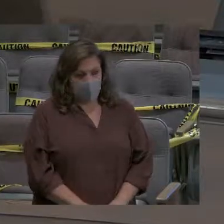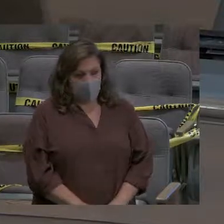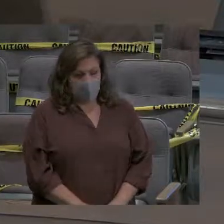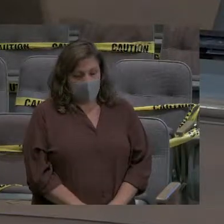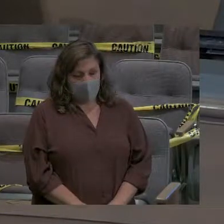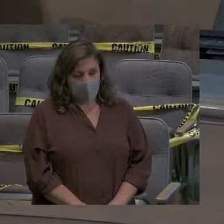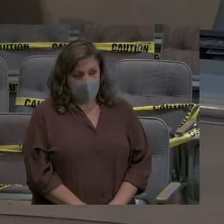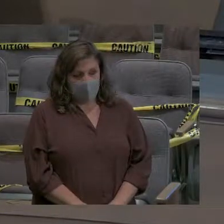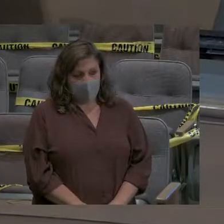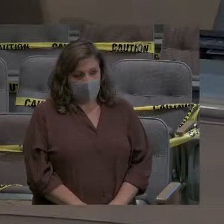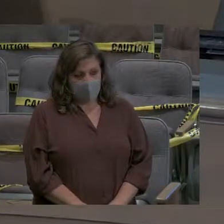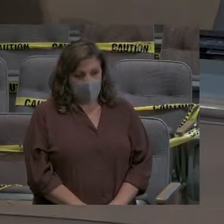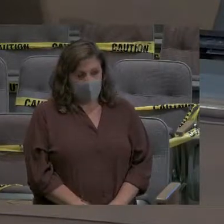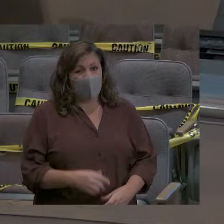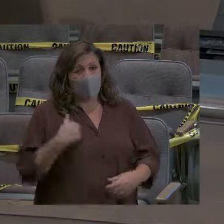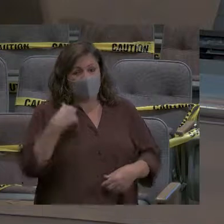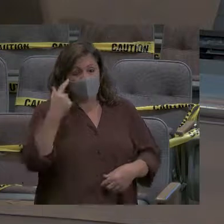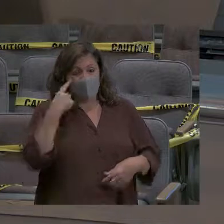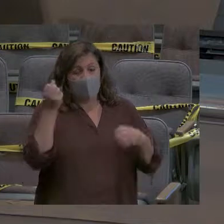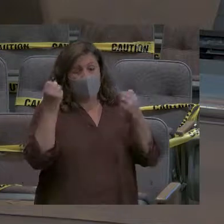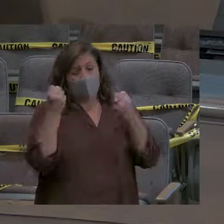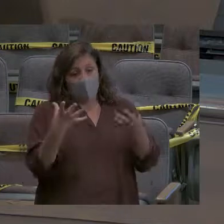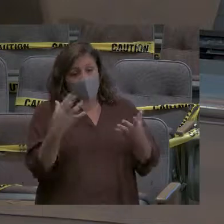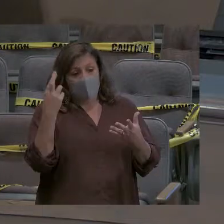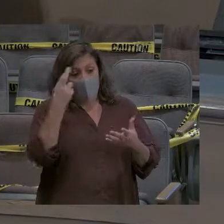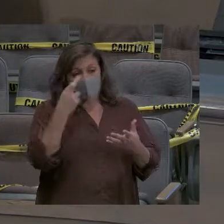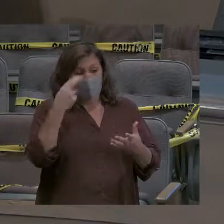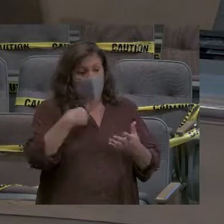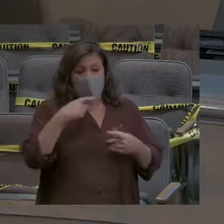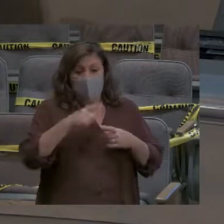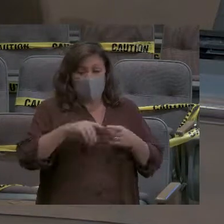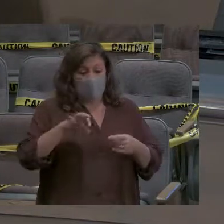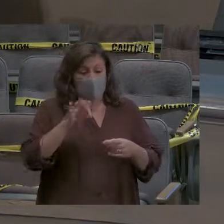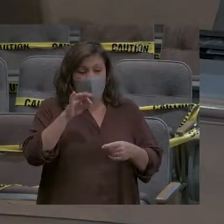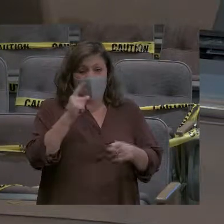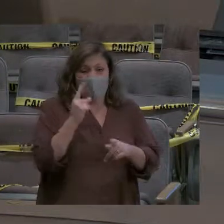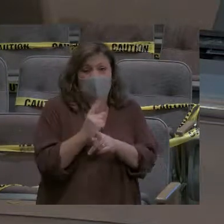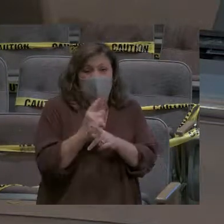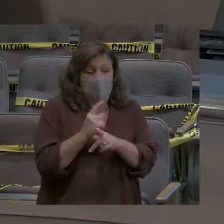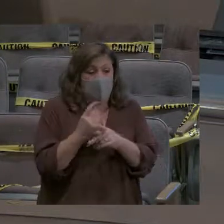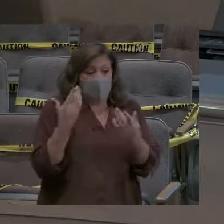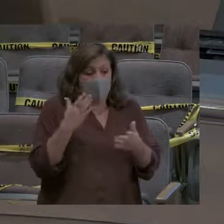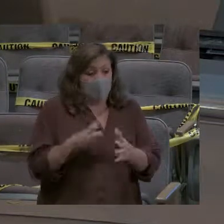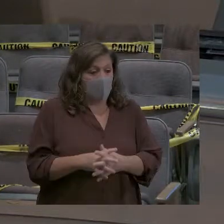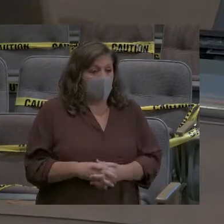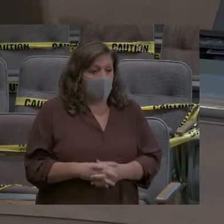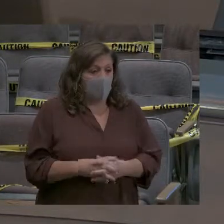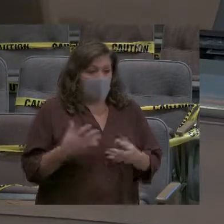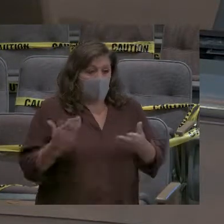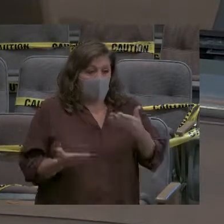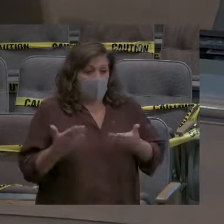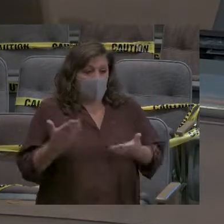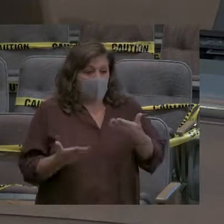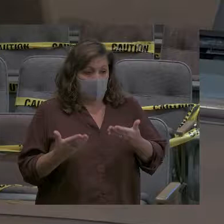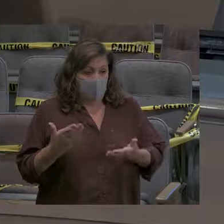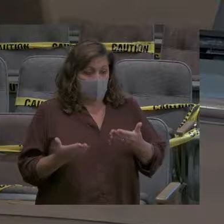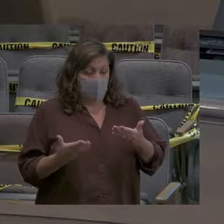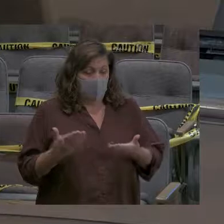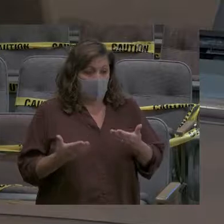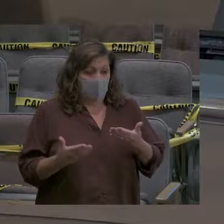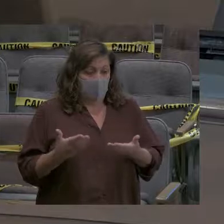Well, I think there are going to be a number of reasons. I can't pinpoint. Maybe it could be economic. Maybe because it might not have